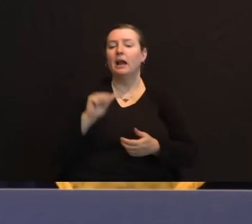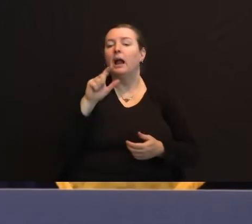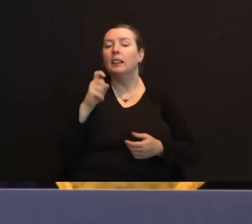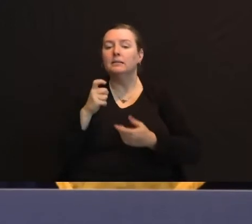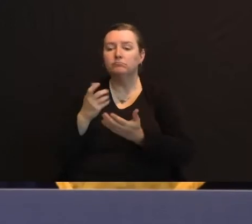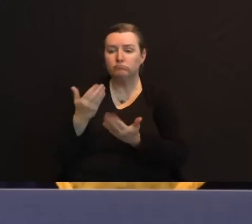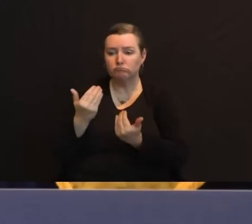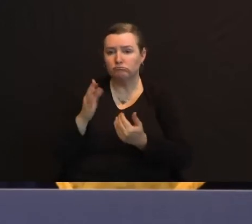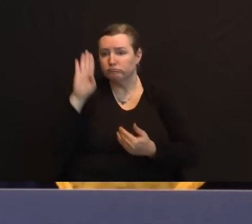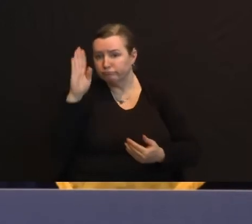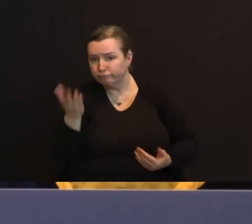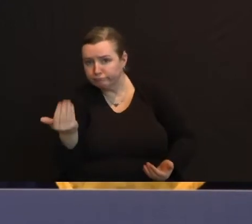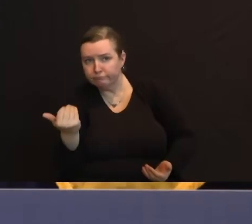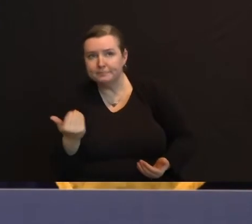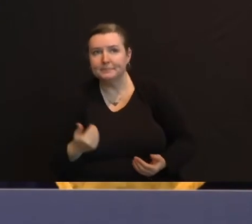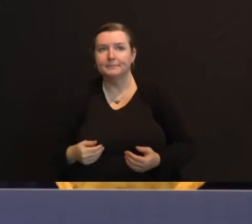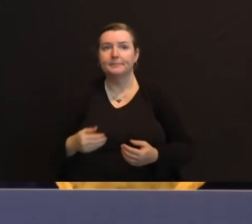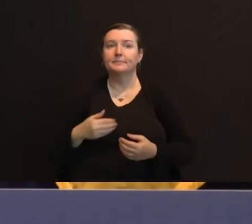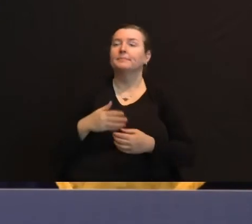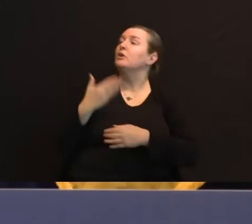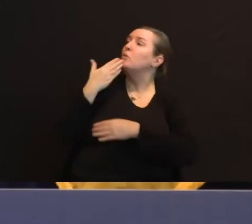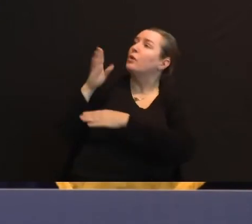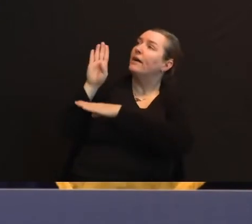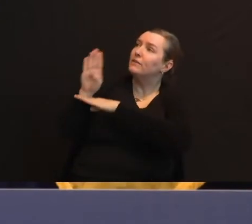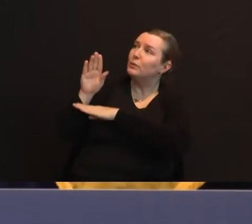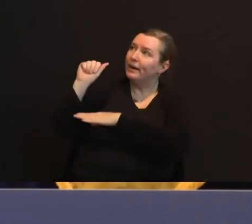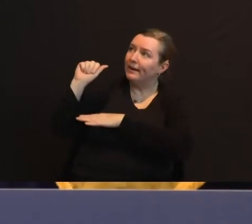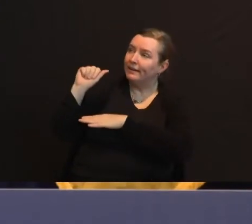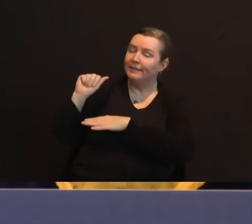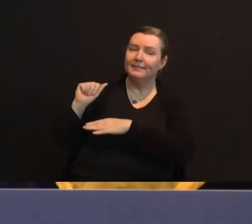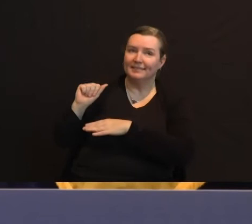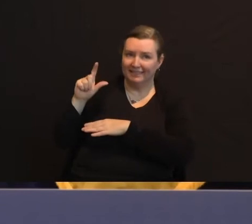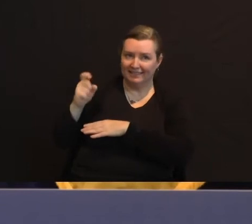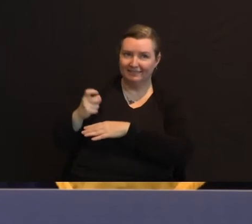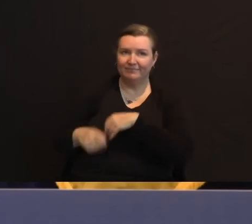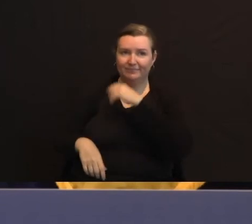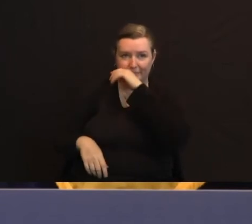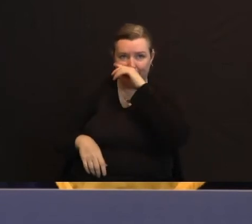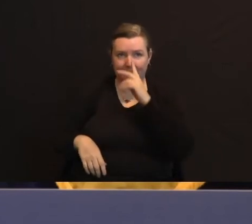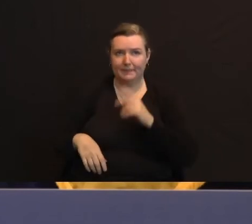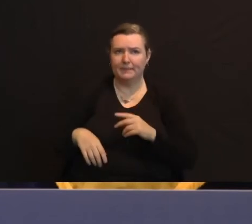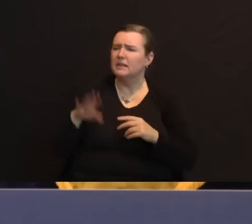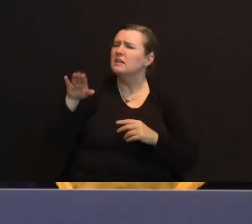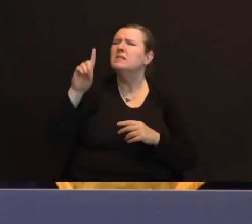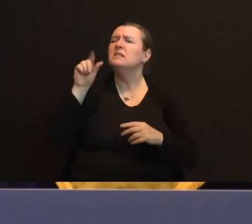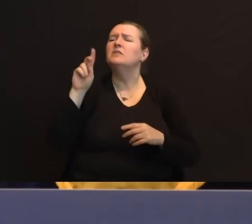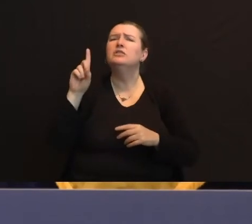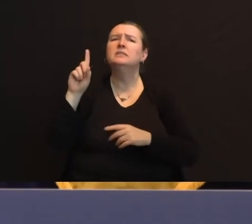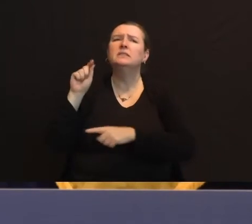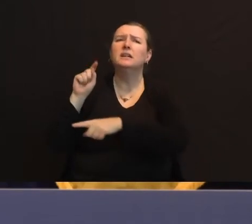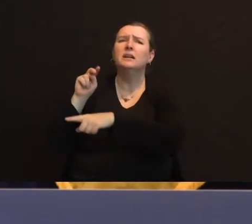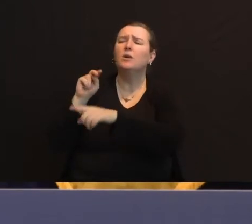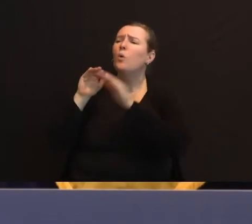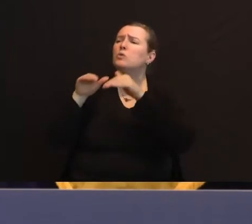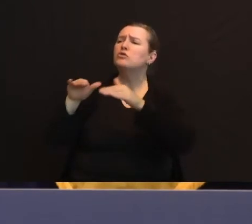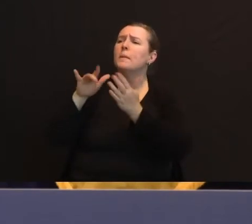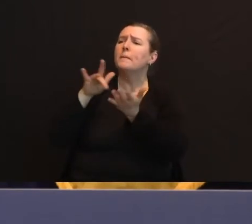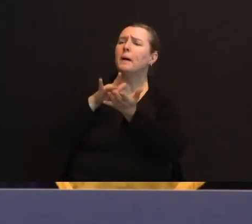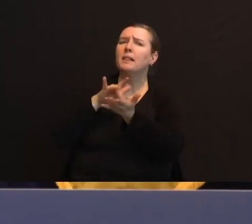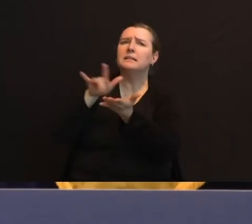Alex, good afternoon. Good afternoon. Just following up with Dr. Tan on Ocean Medical Center, we've been hearing that the